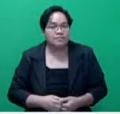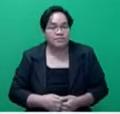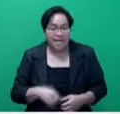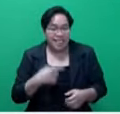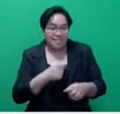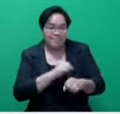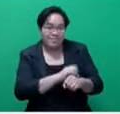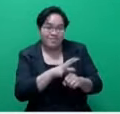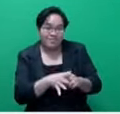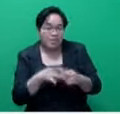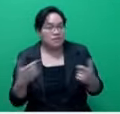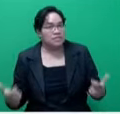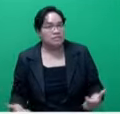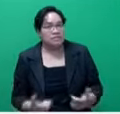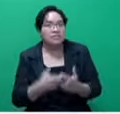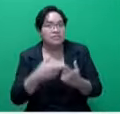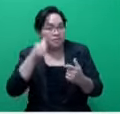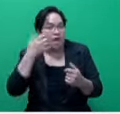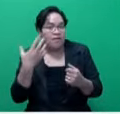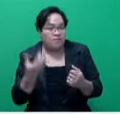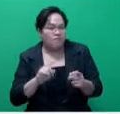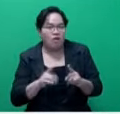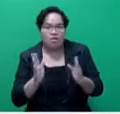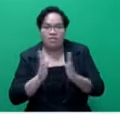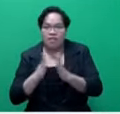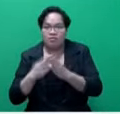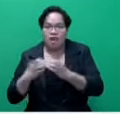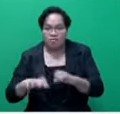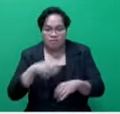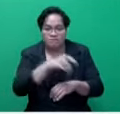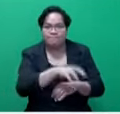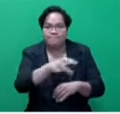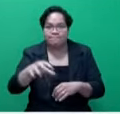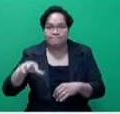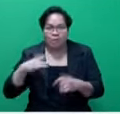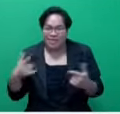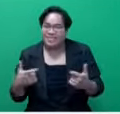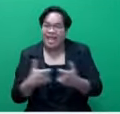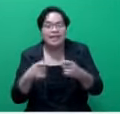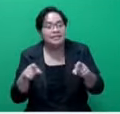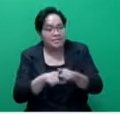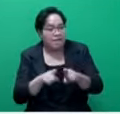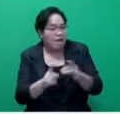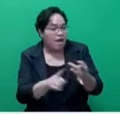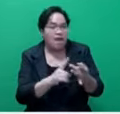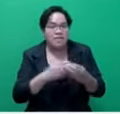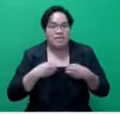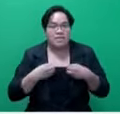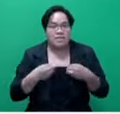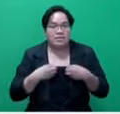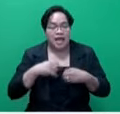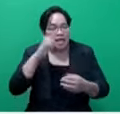pandemic presents many challenges for the municipalities. Challenges very similar to what other businesses are